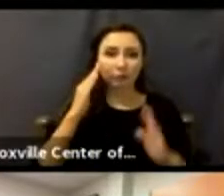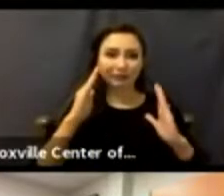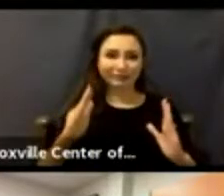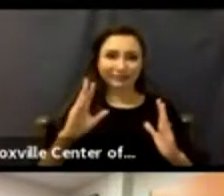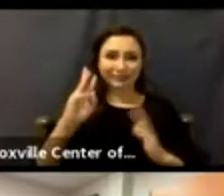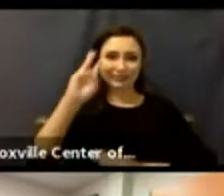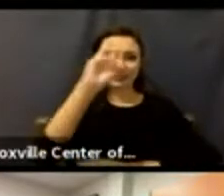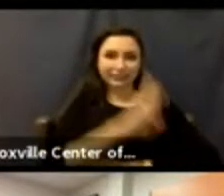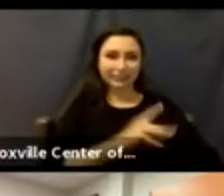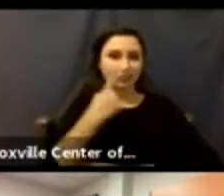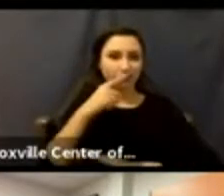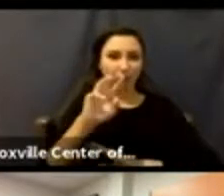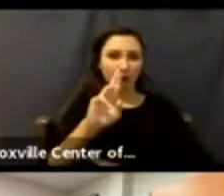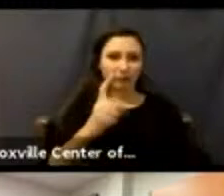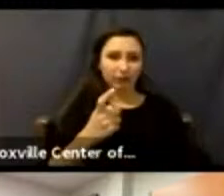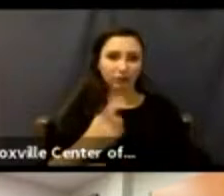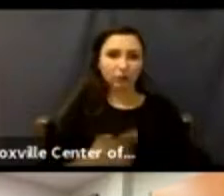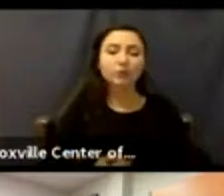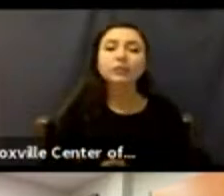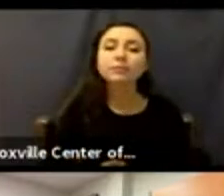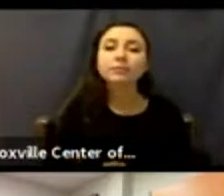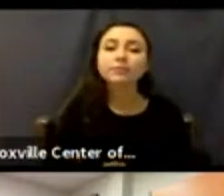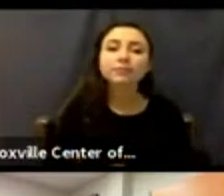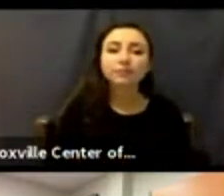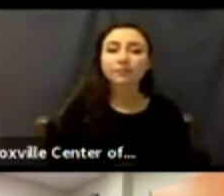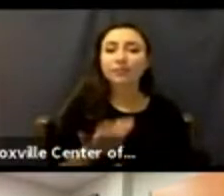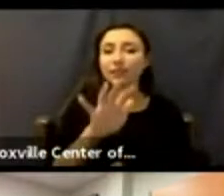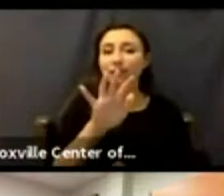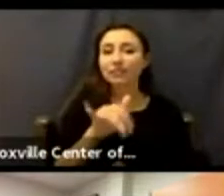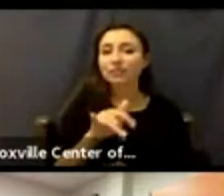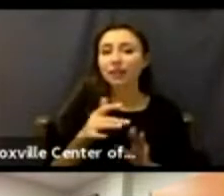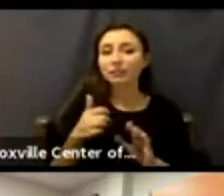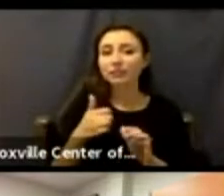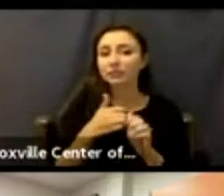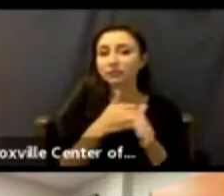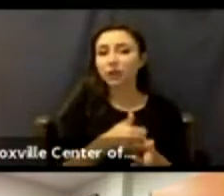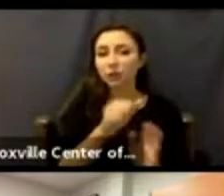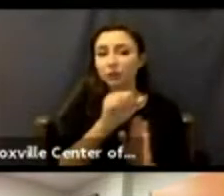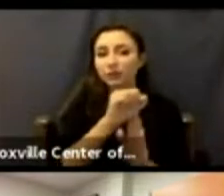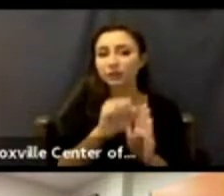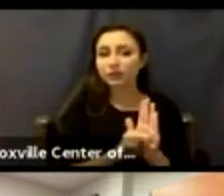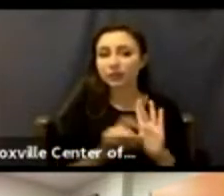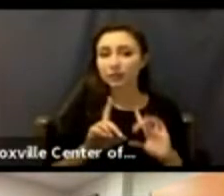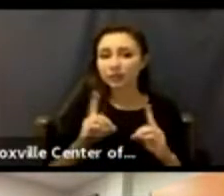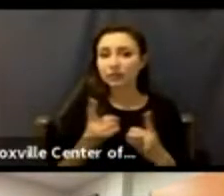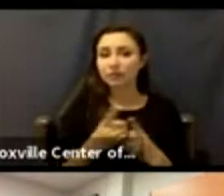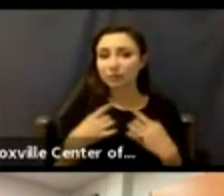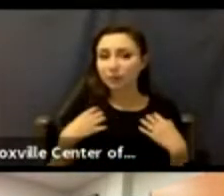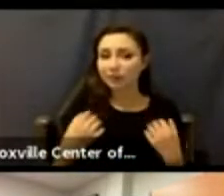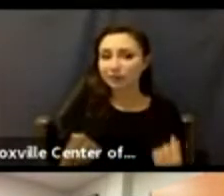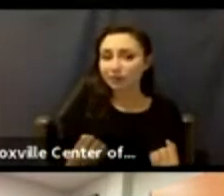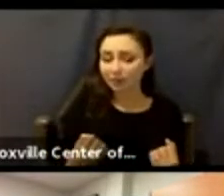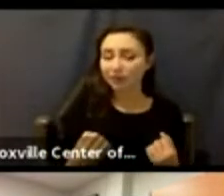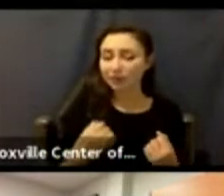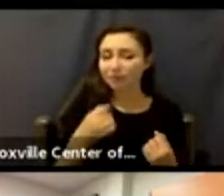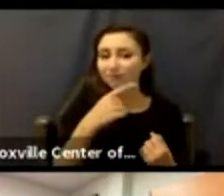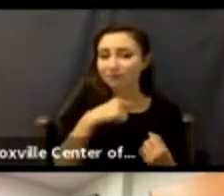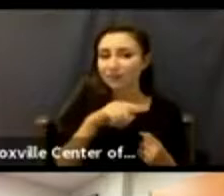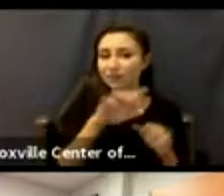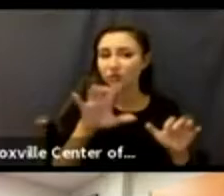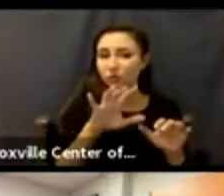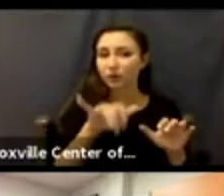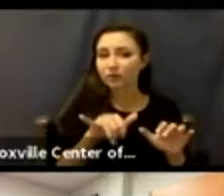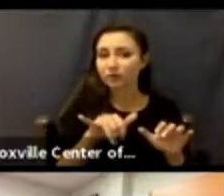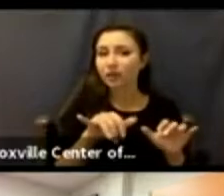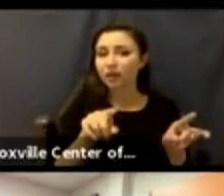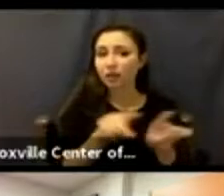diagnosis. And so that is in line with the State Department of Health. They're doing that as well, and have decreased their contact